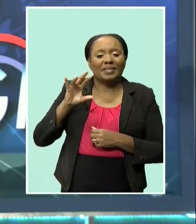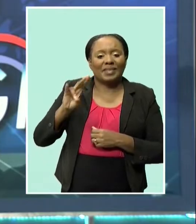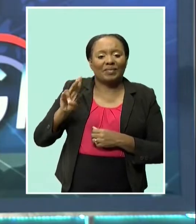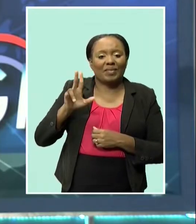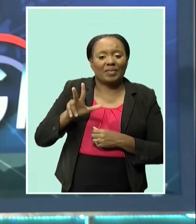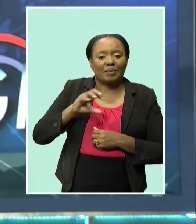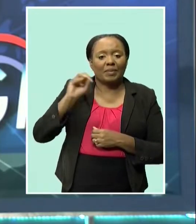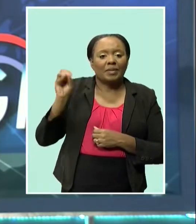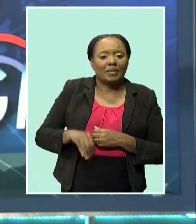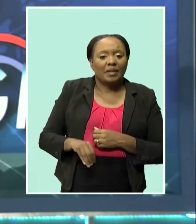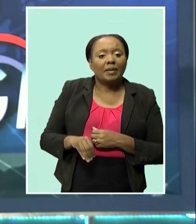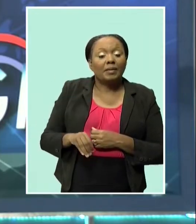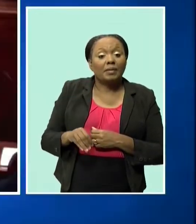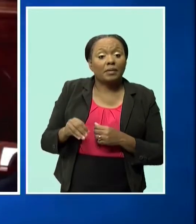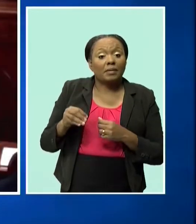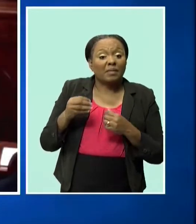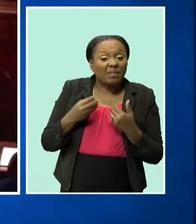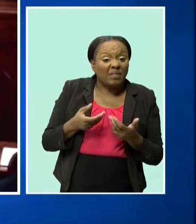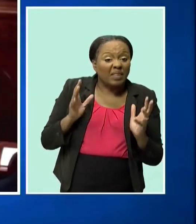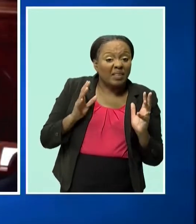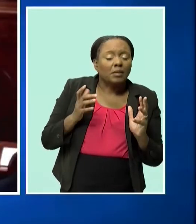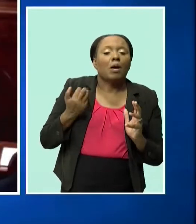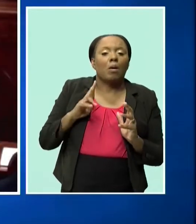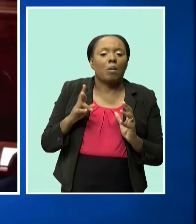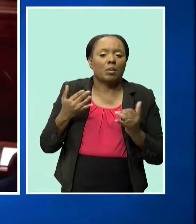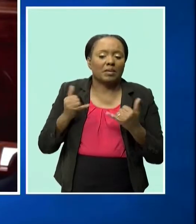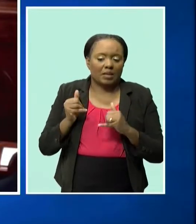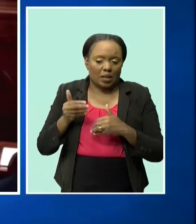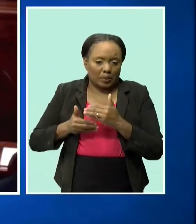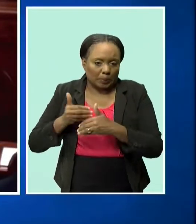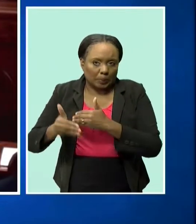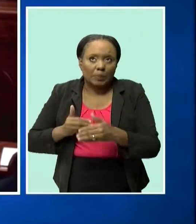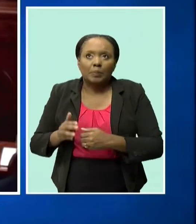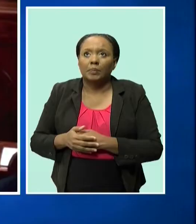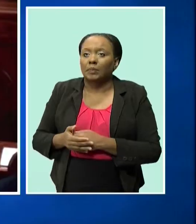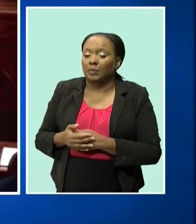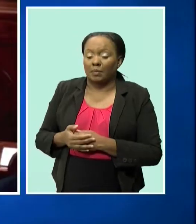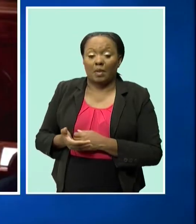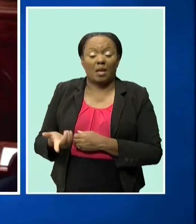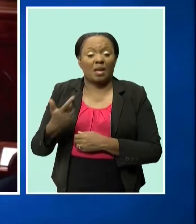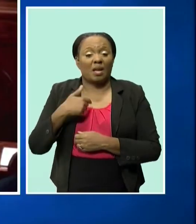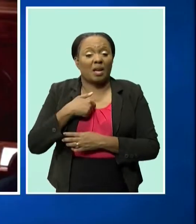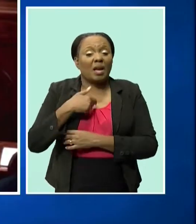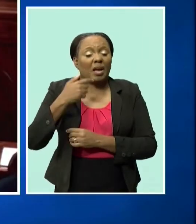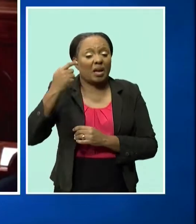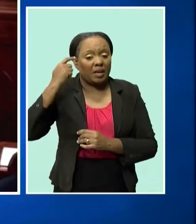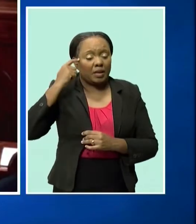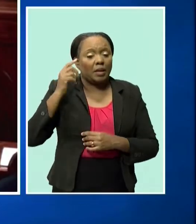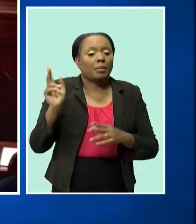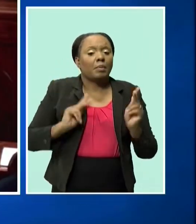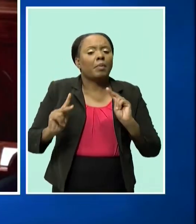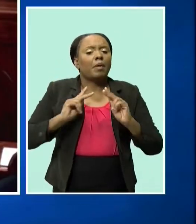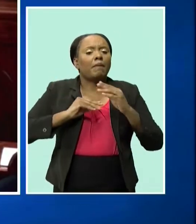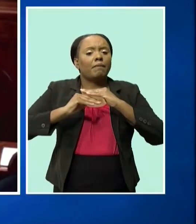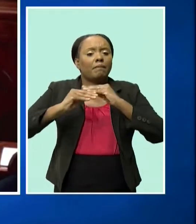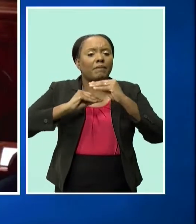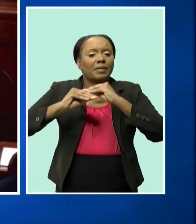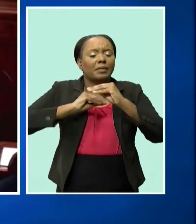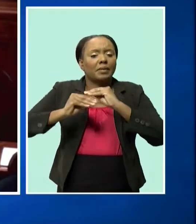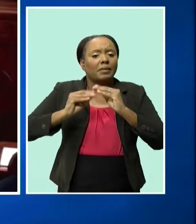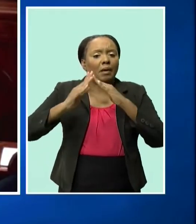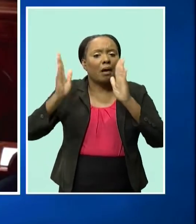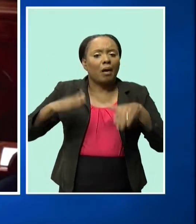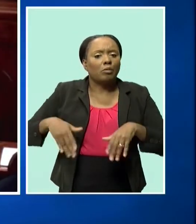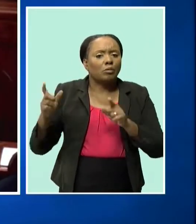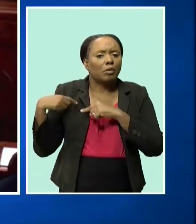completed. I think that they've done well with minimal resources. And the issue